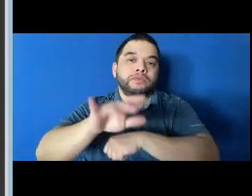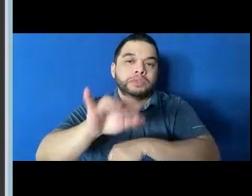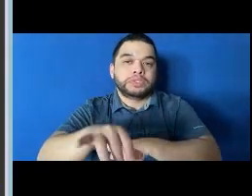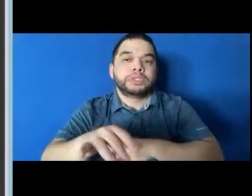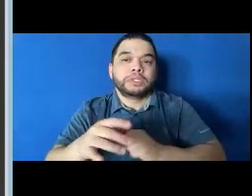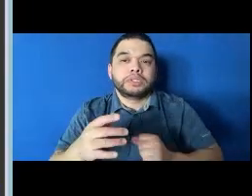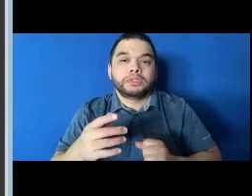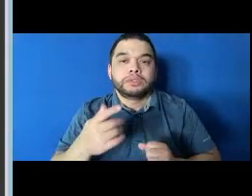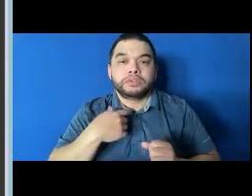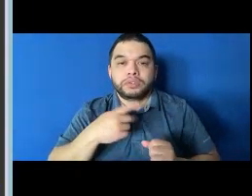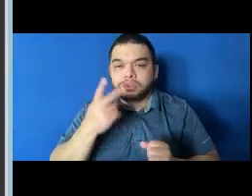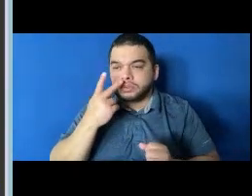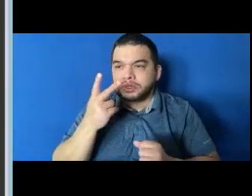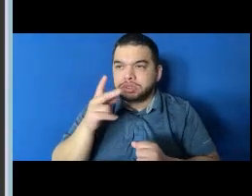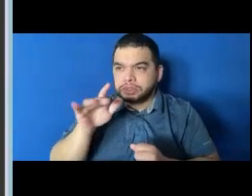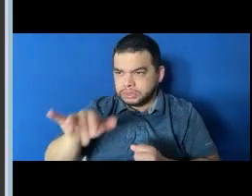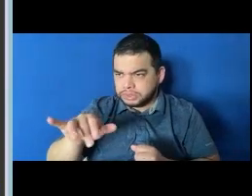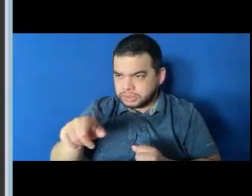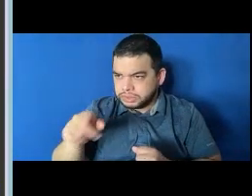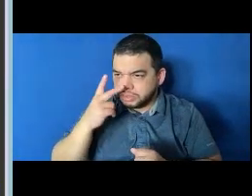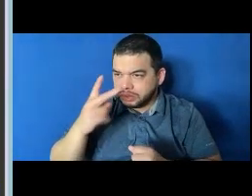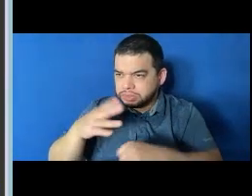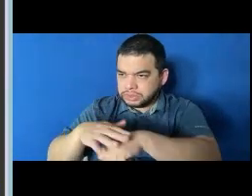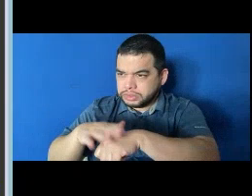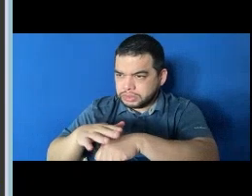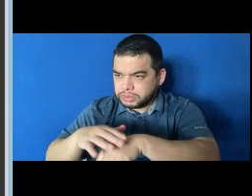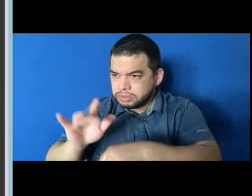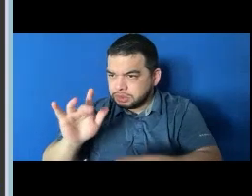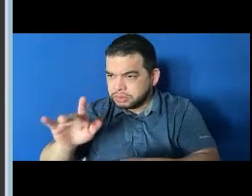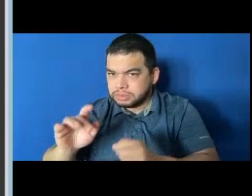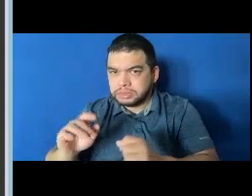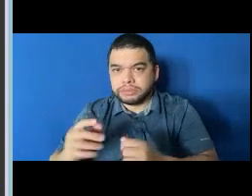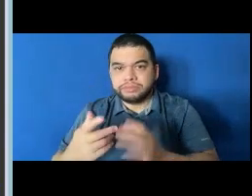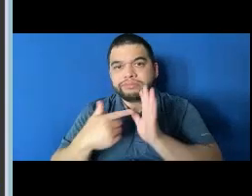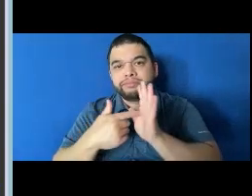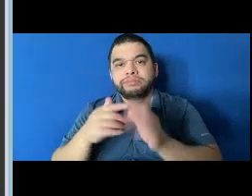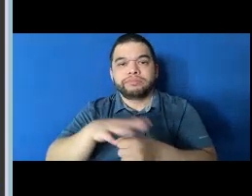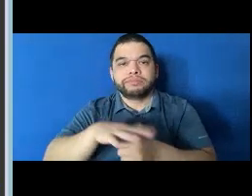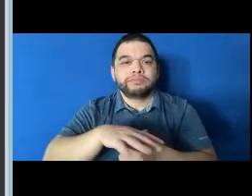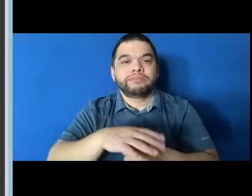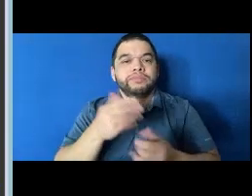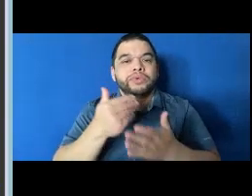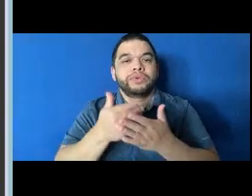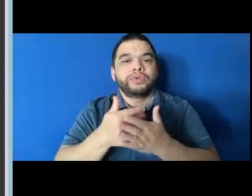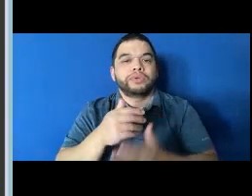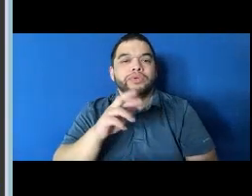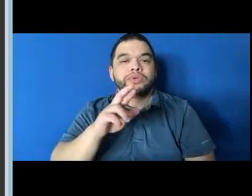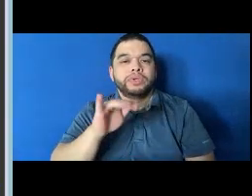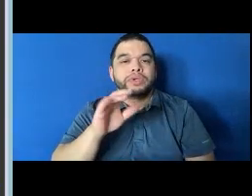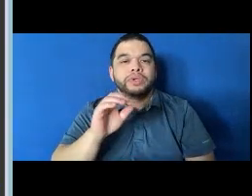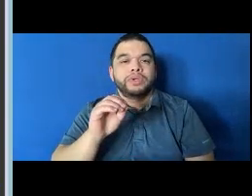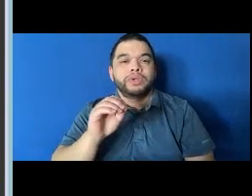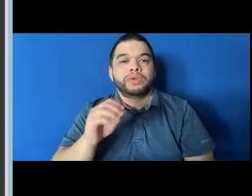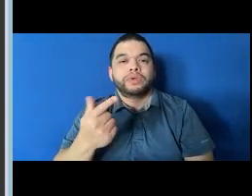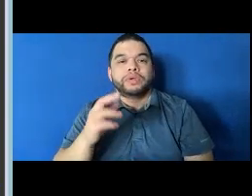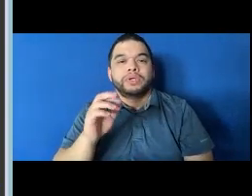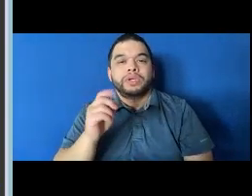flood, flash floods, then we can go to that alert. Let's see if we have one in the area of Rio